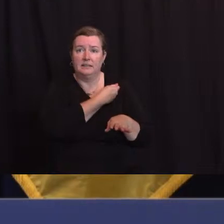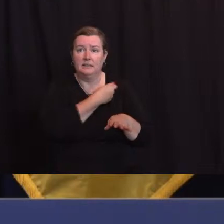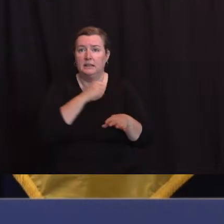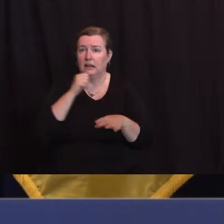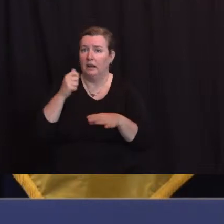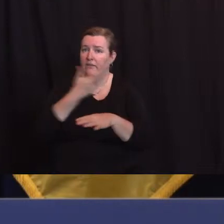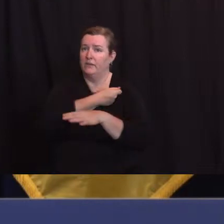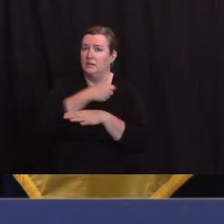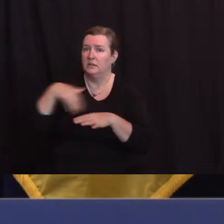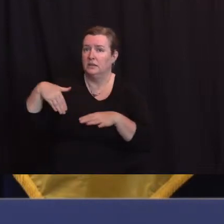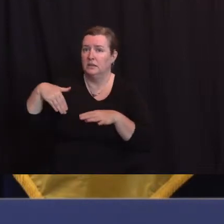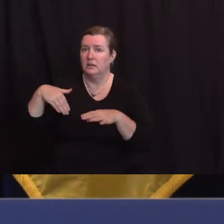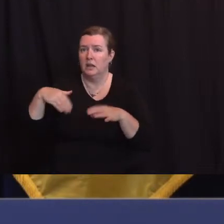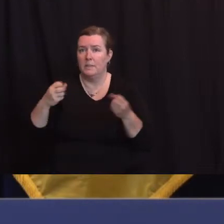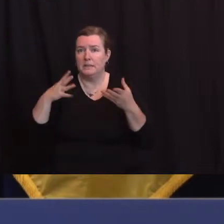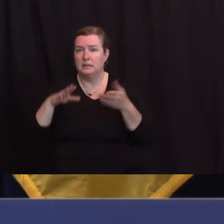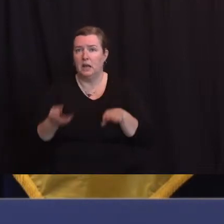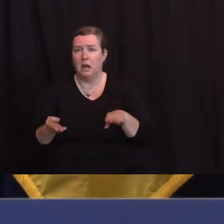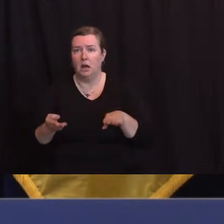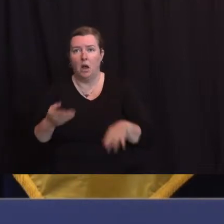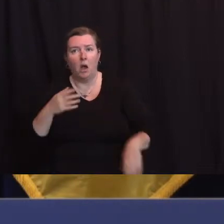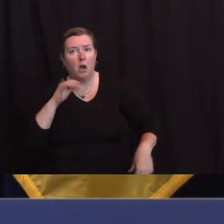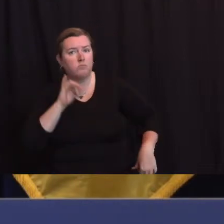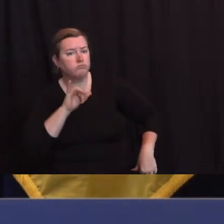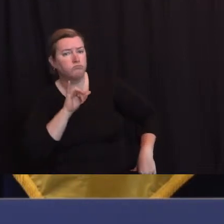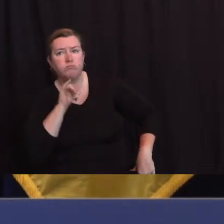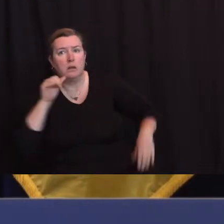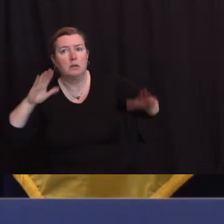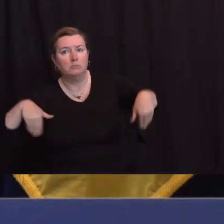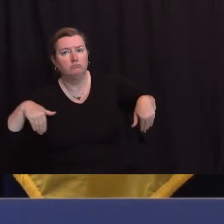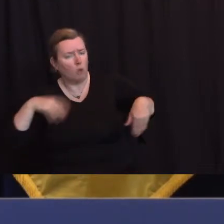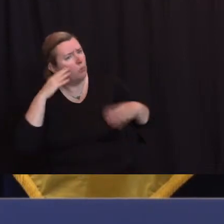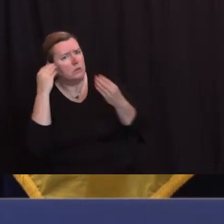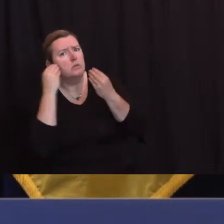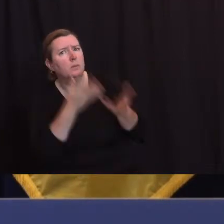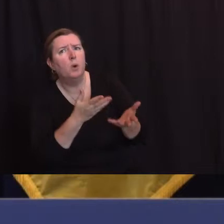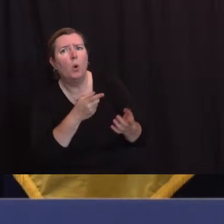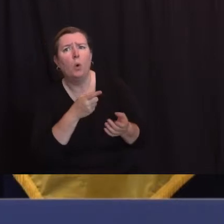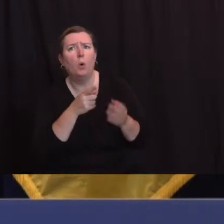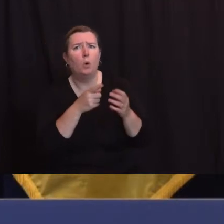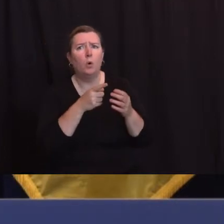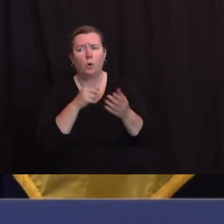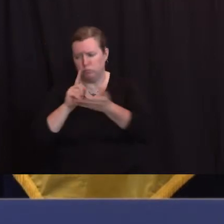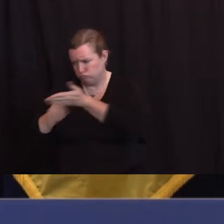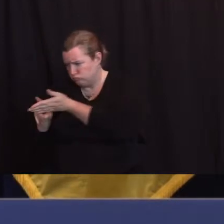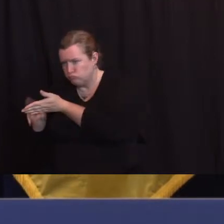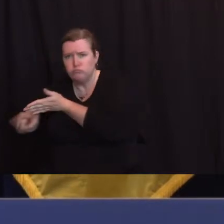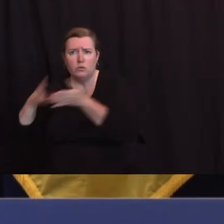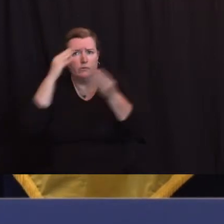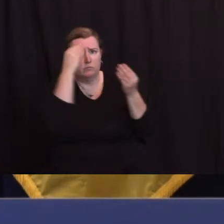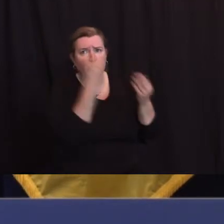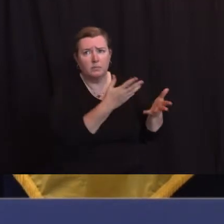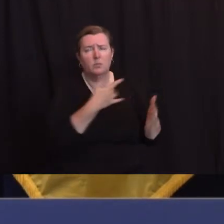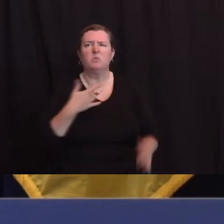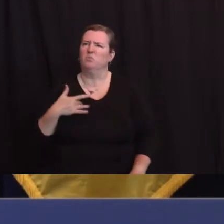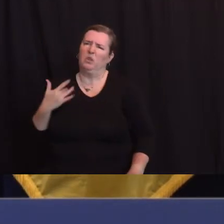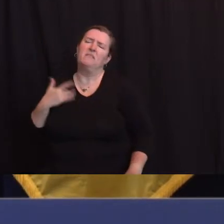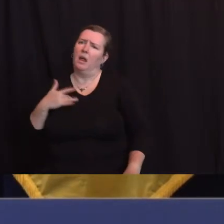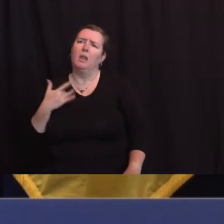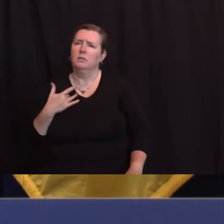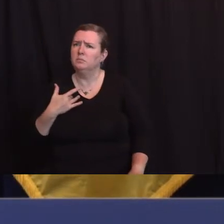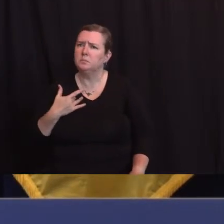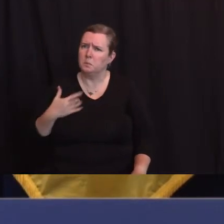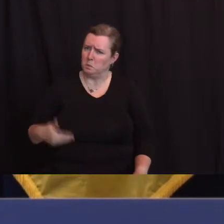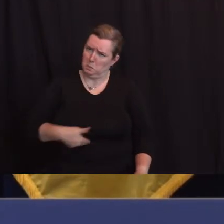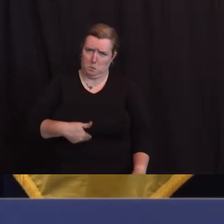unvaccinated? We could get that. Can we come back to you on that? It is our overwhelming sense, or it is our sense